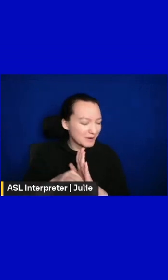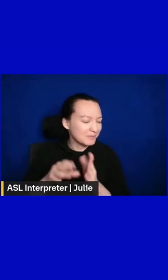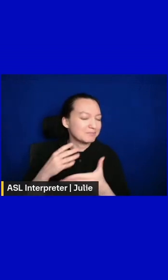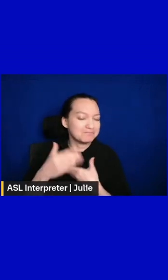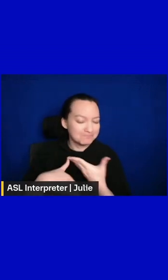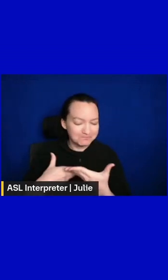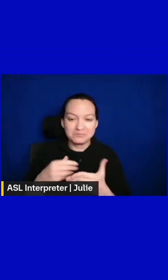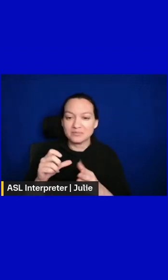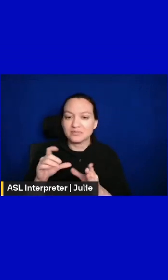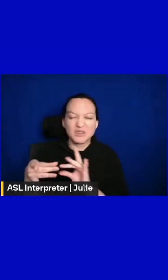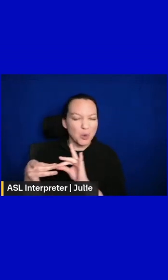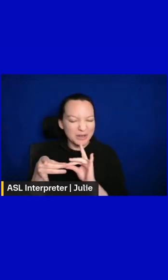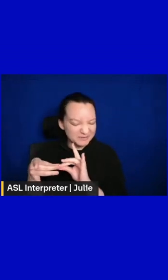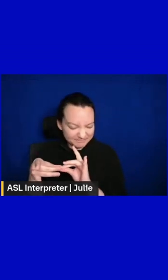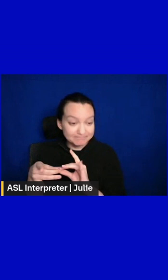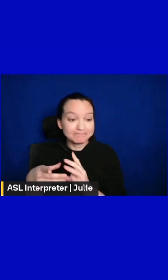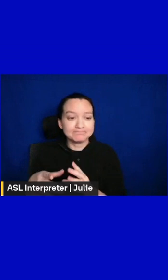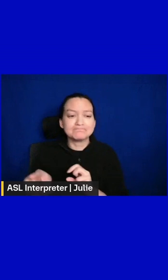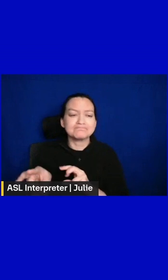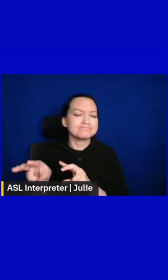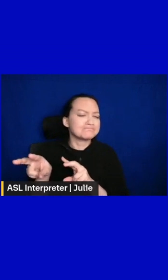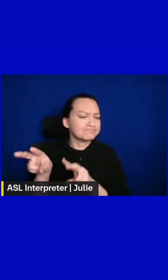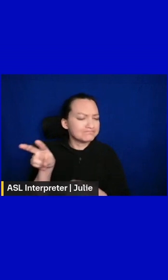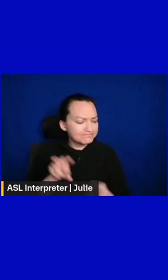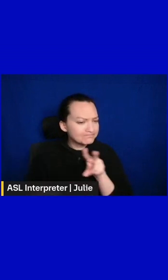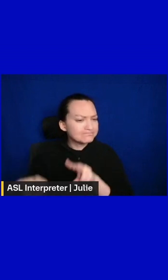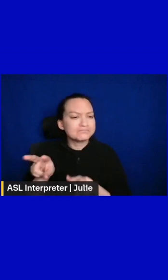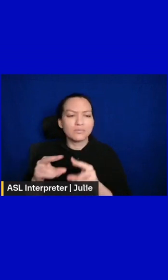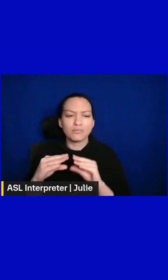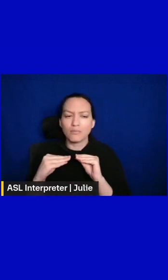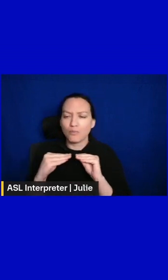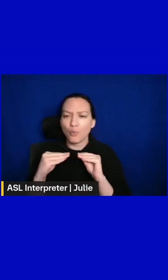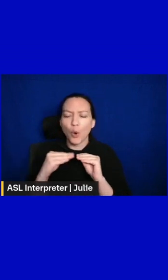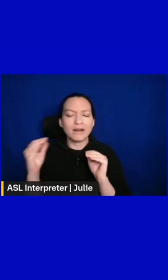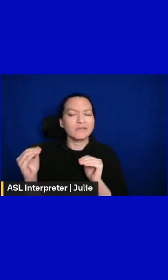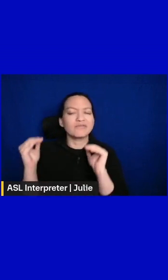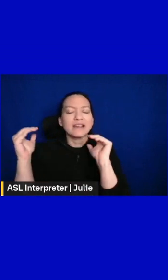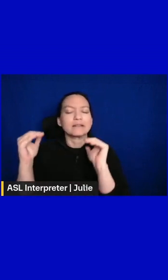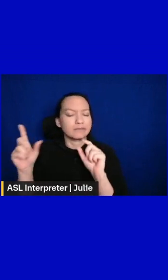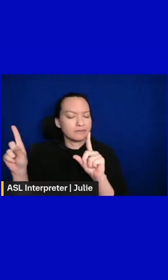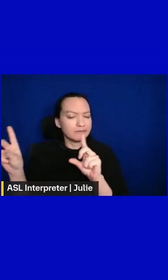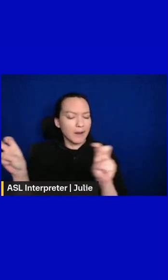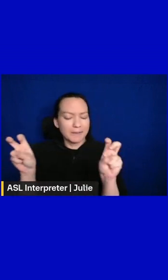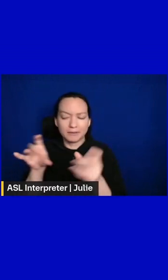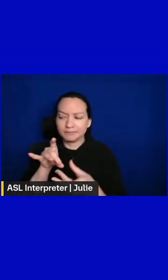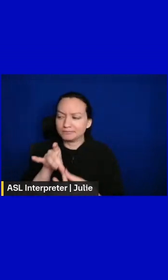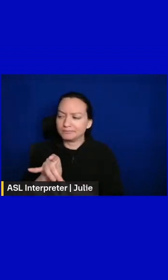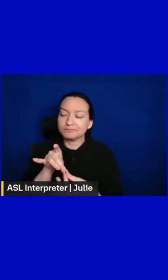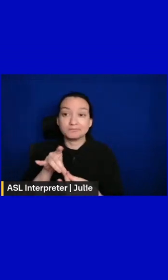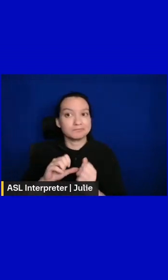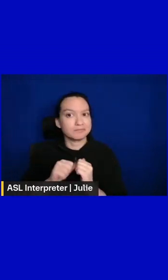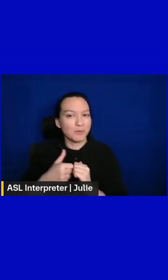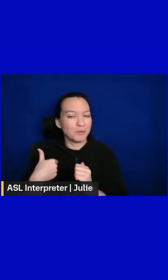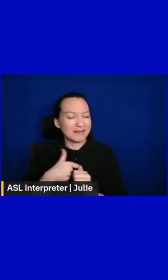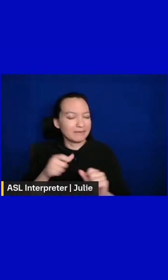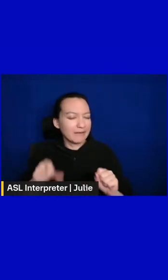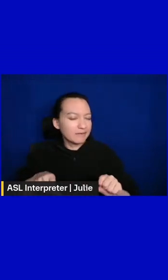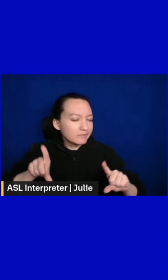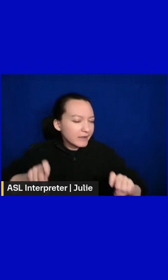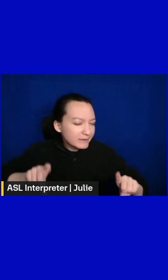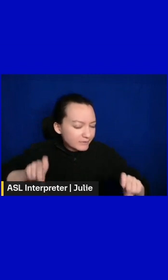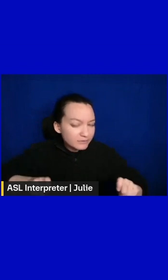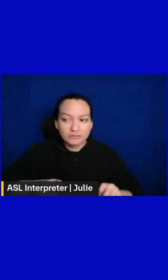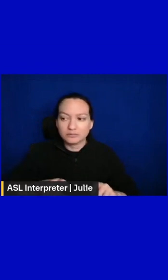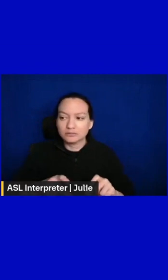association. And we want to look at a little bit more advanced topics around how we can test things